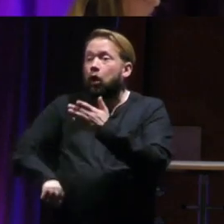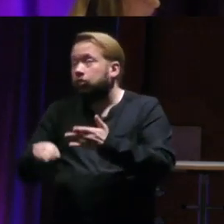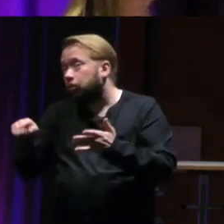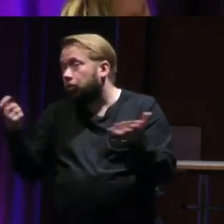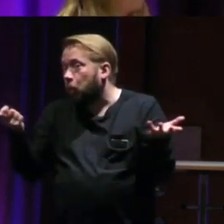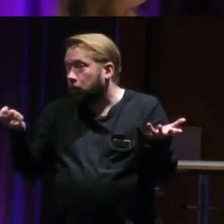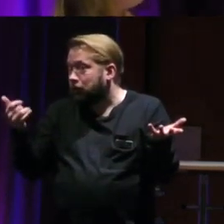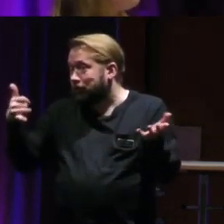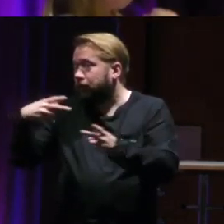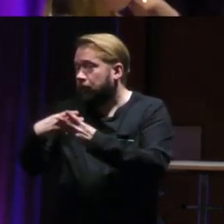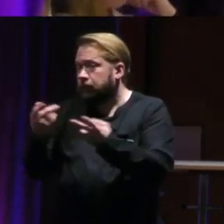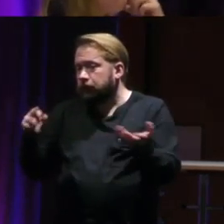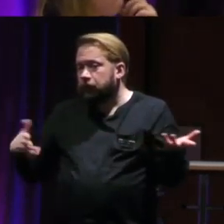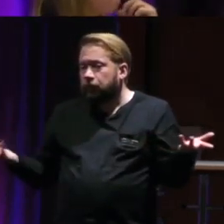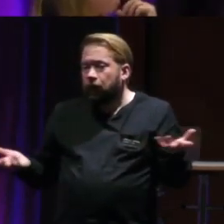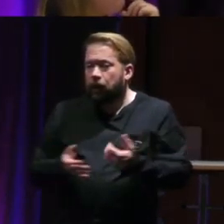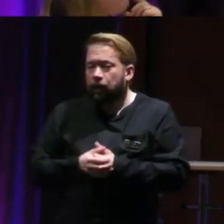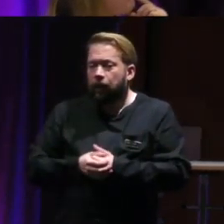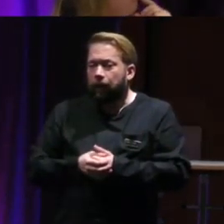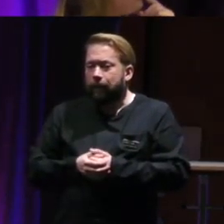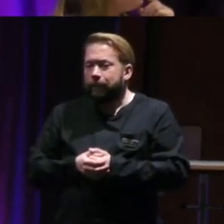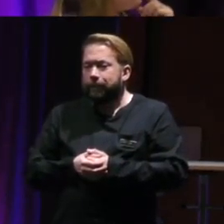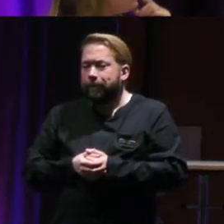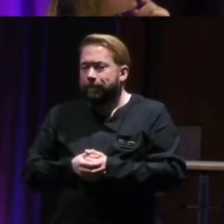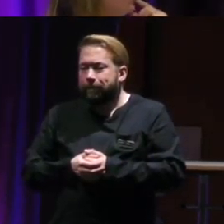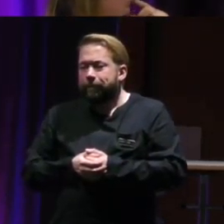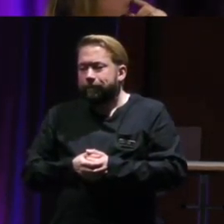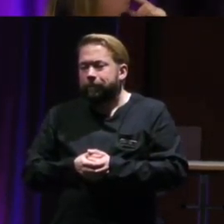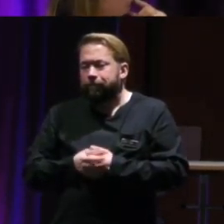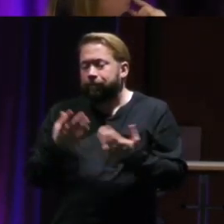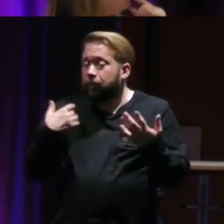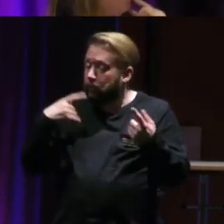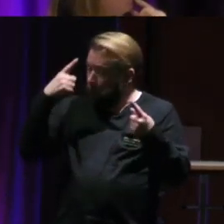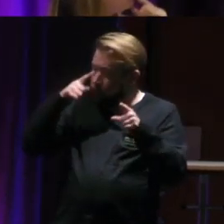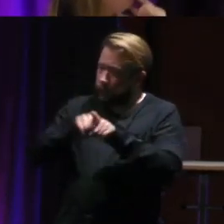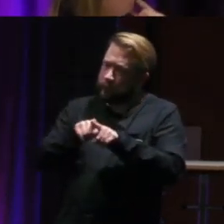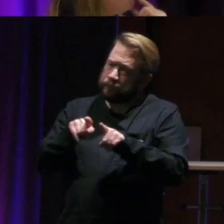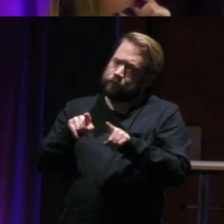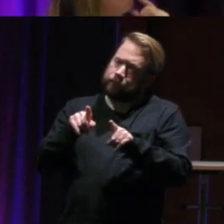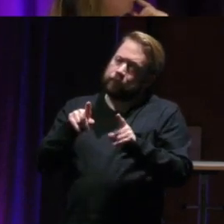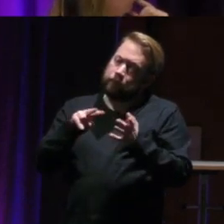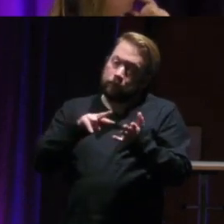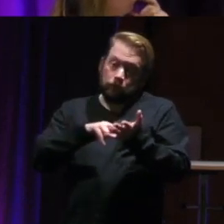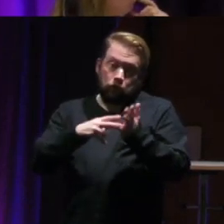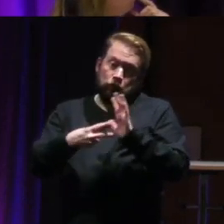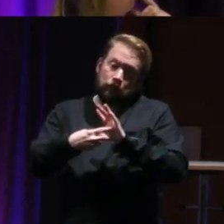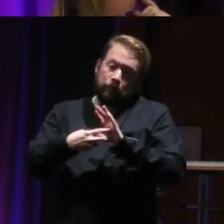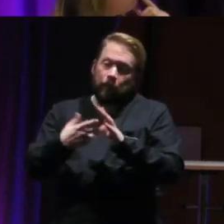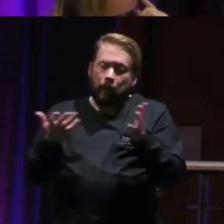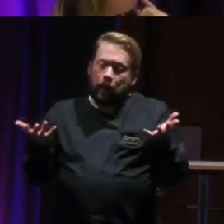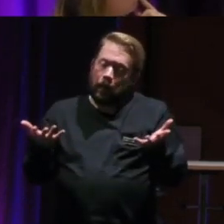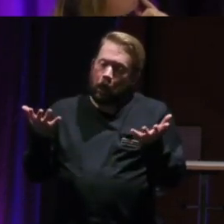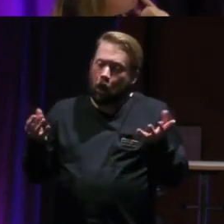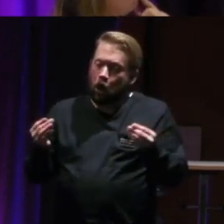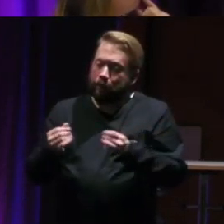works, I totally agree, on Stalin's methods. And without a political will, you cannot, you know,